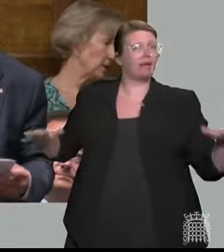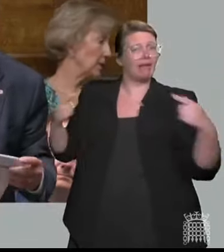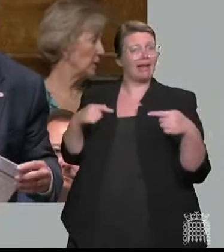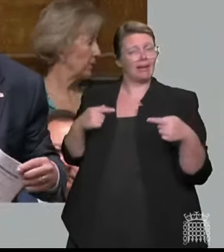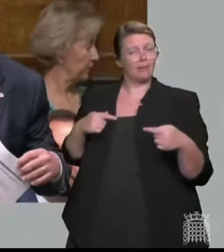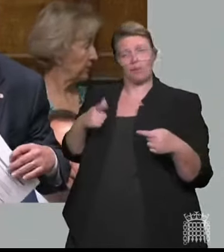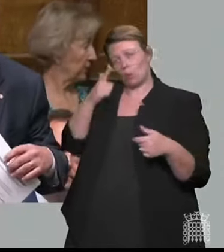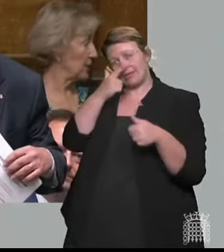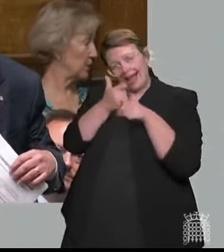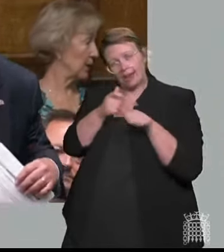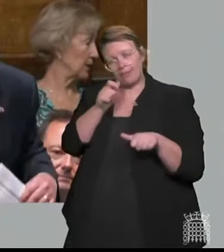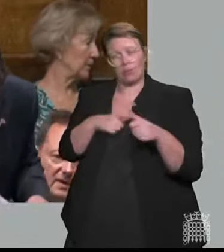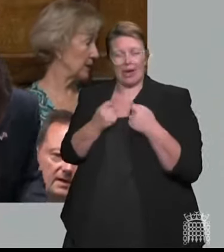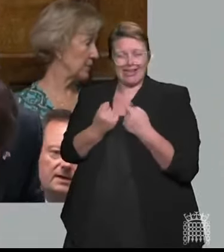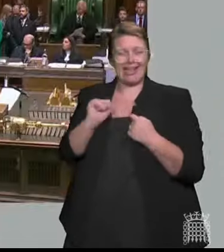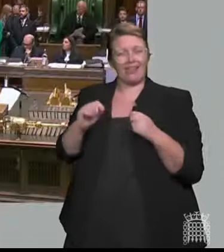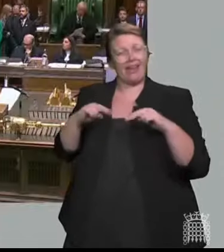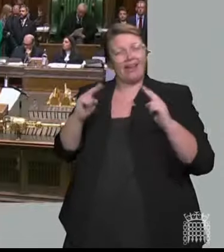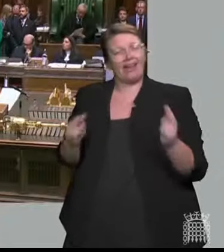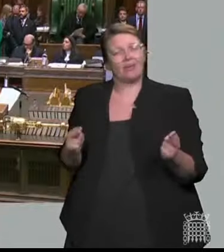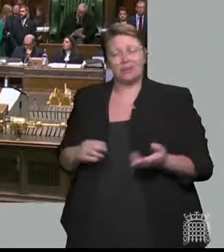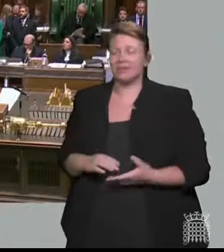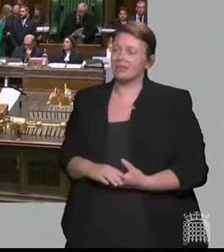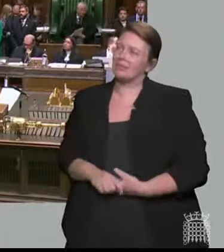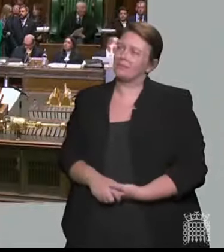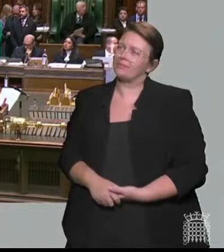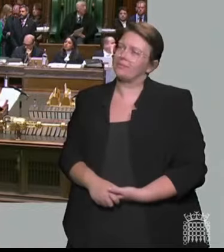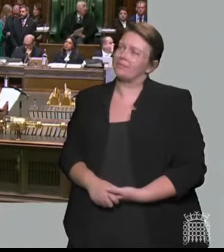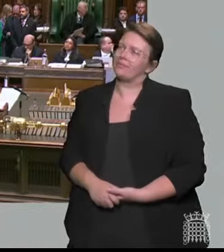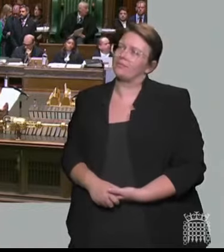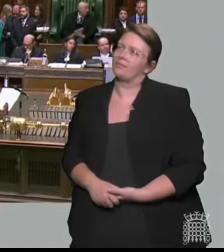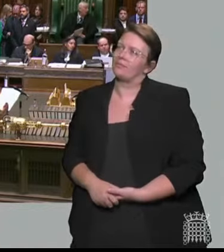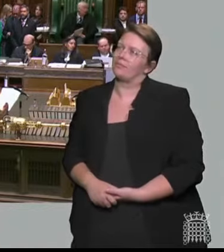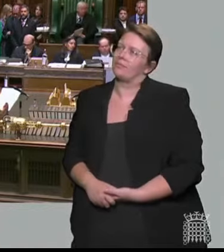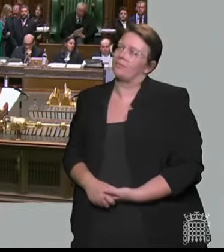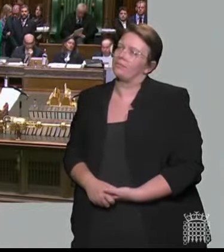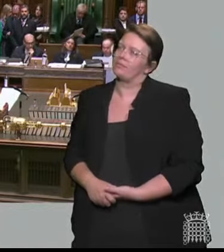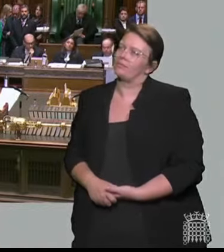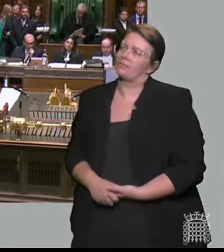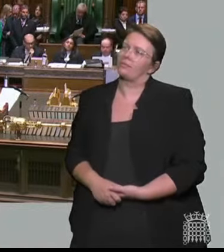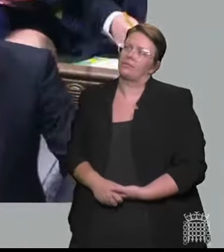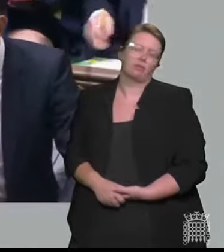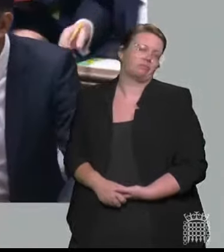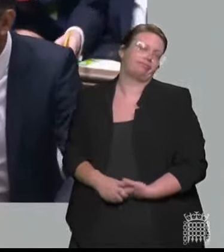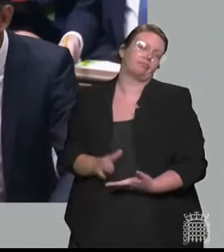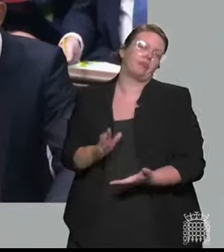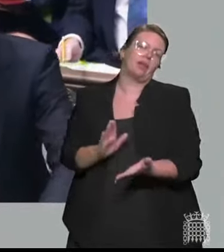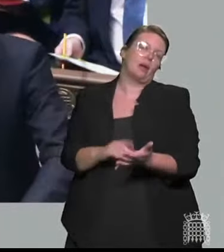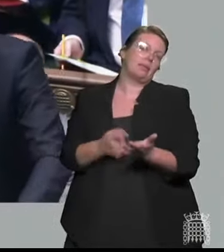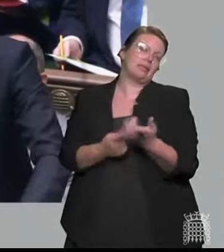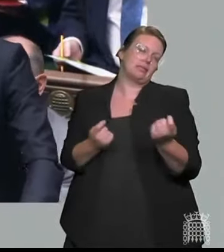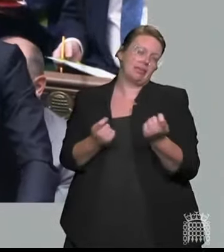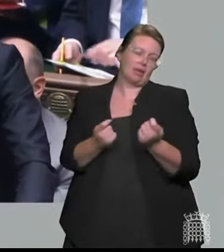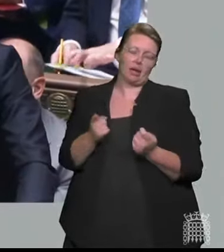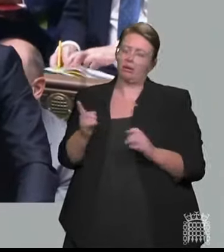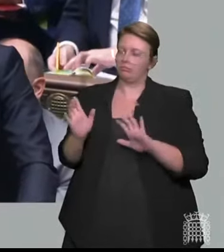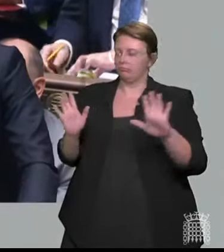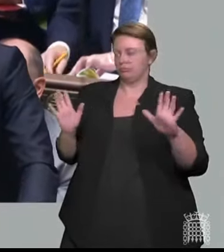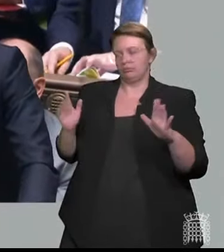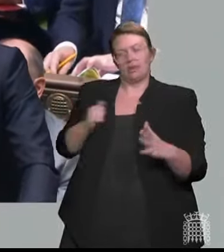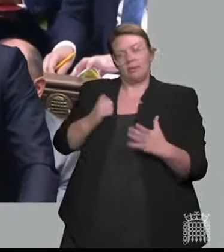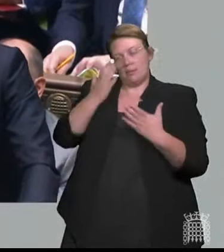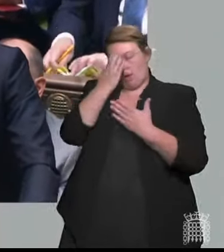impact close to people's homes? Well, Mr. Speaker, my honourable friend is right to highlight the importance of these